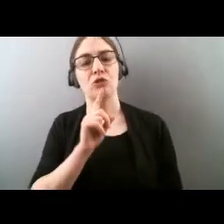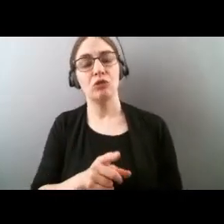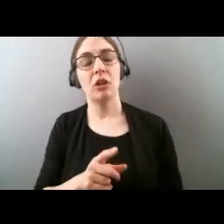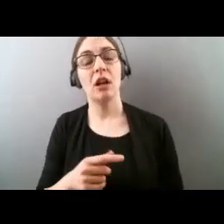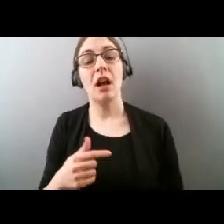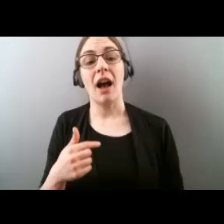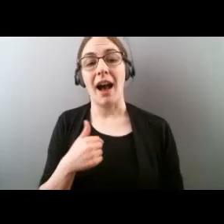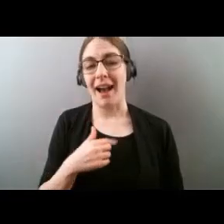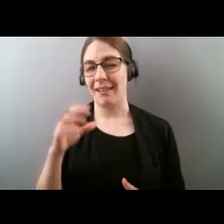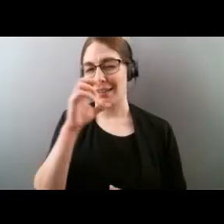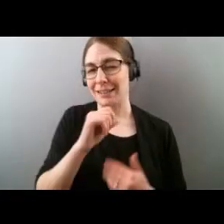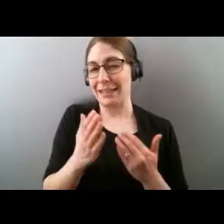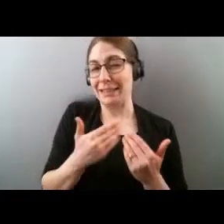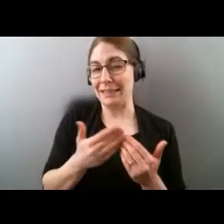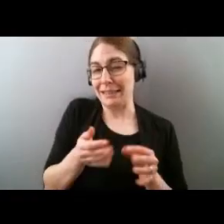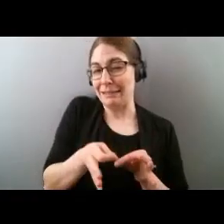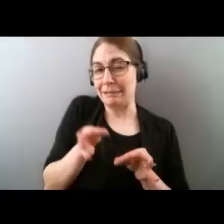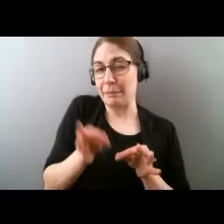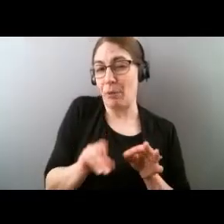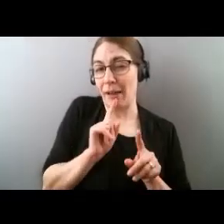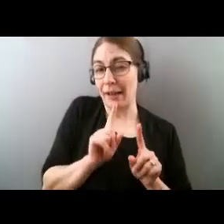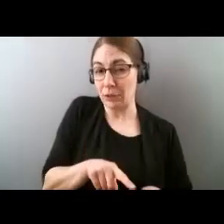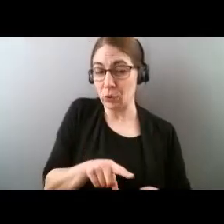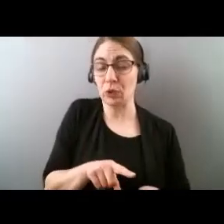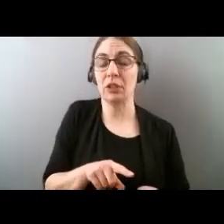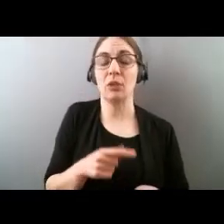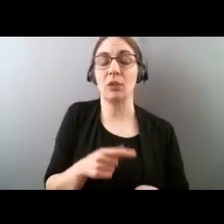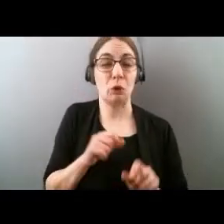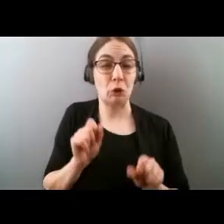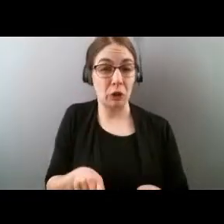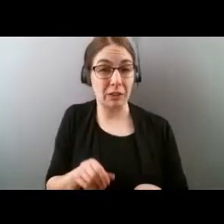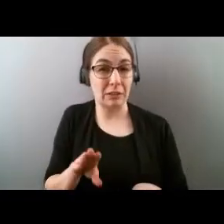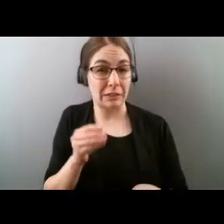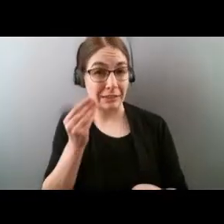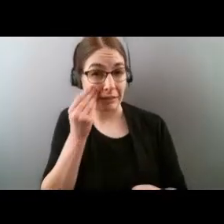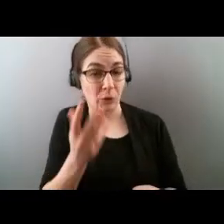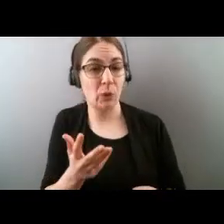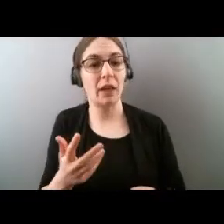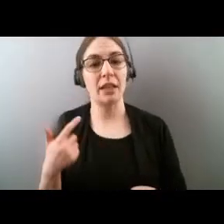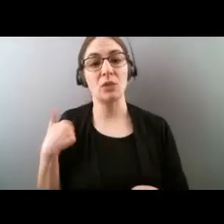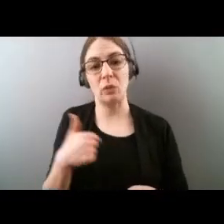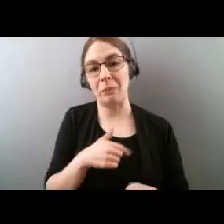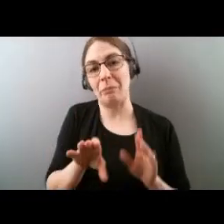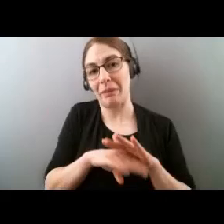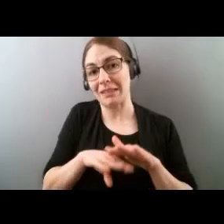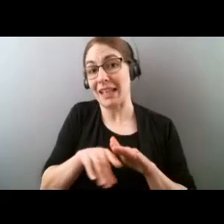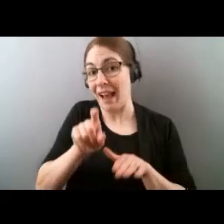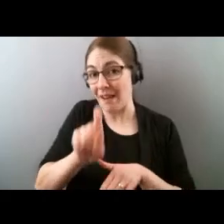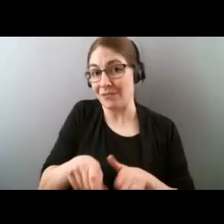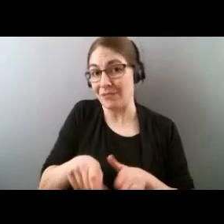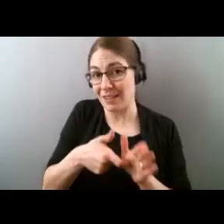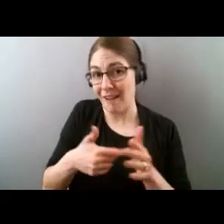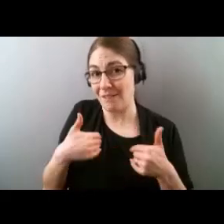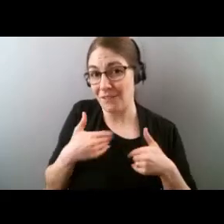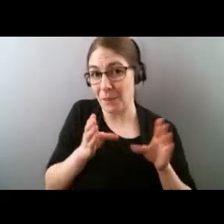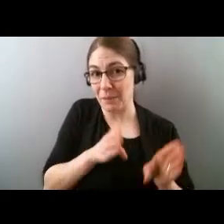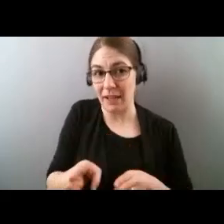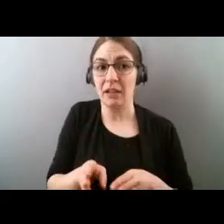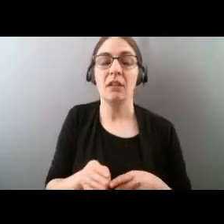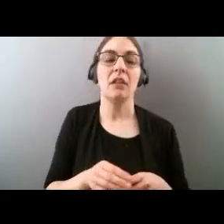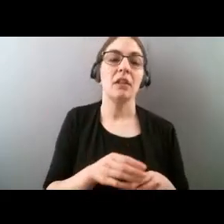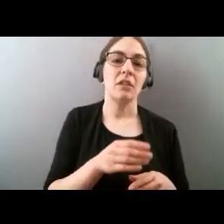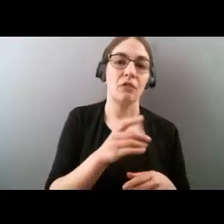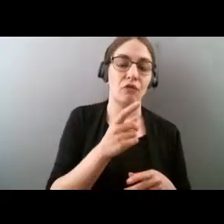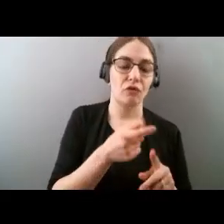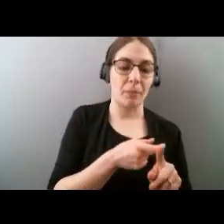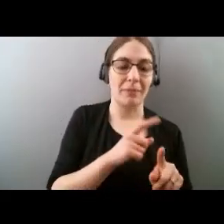other organizations could give is that we basically have to have a plan, either because it's required by different provisions of the programs that